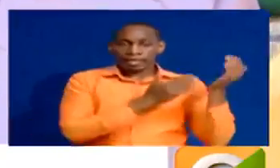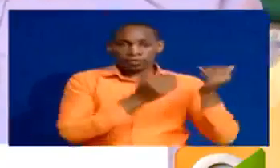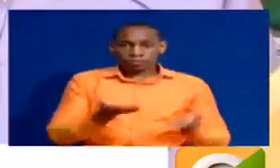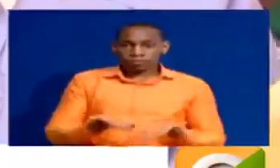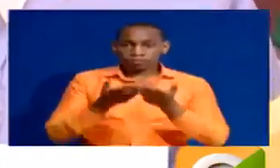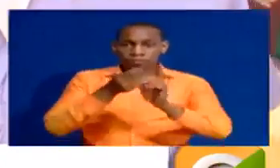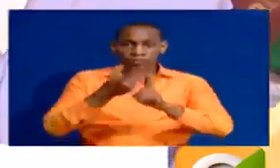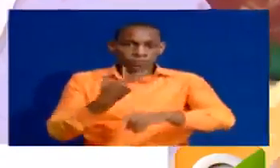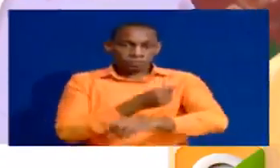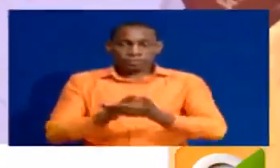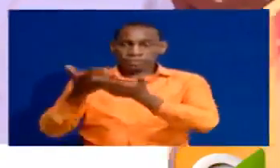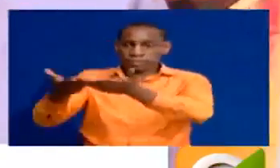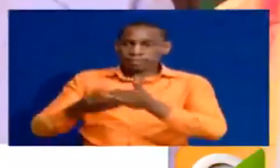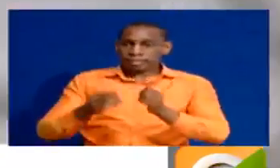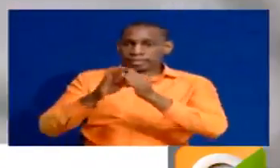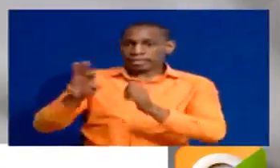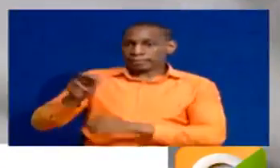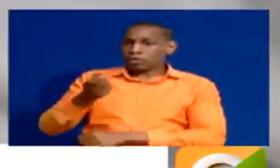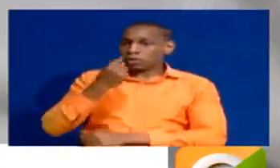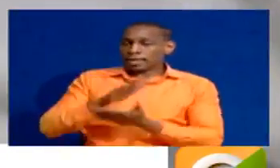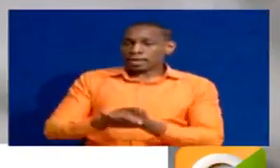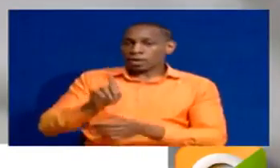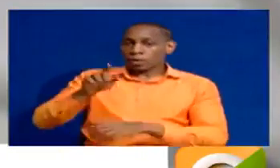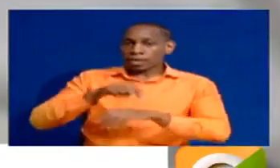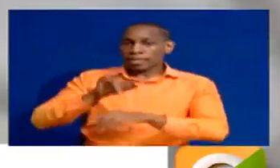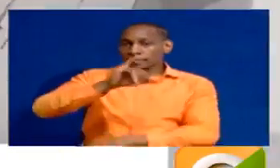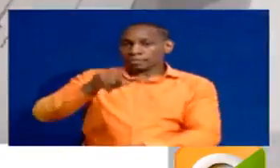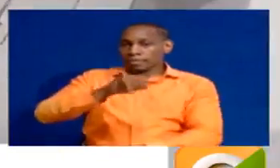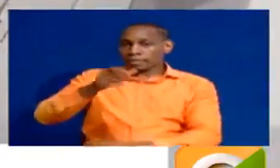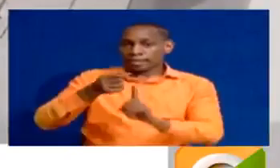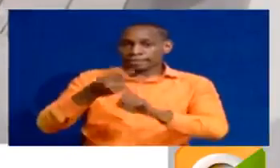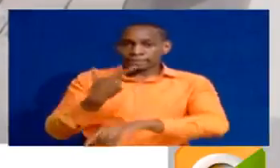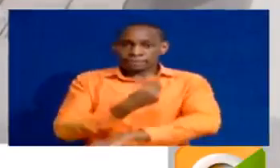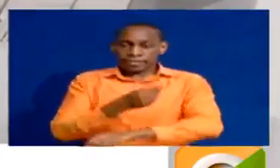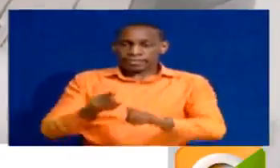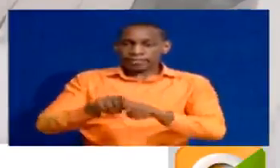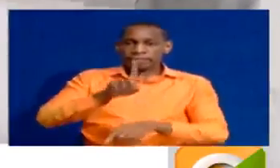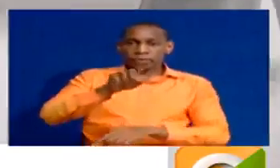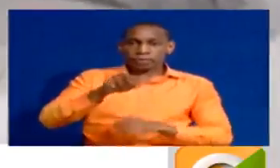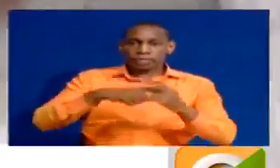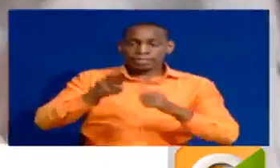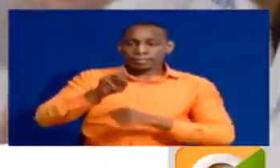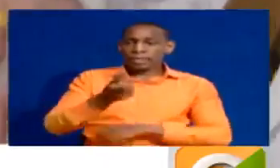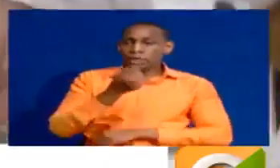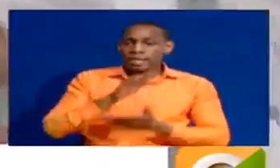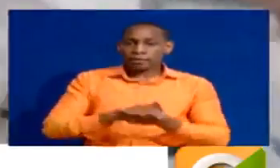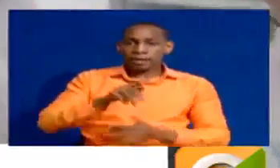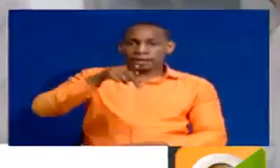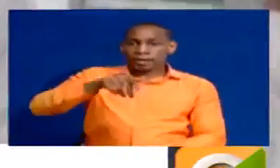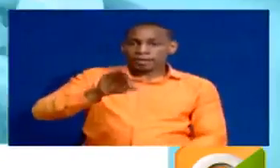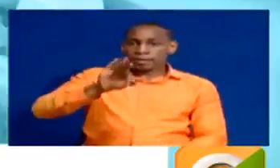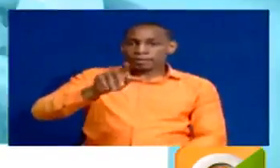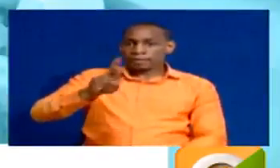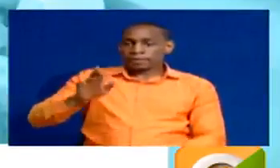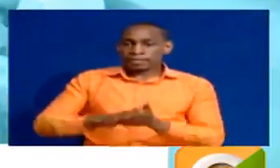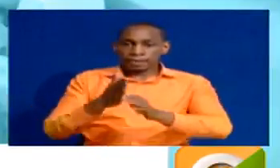scale up vaccination with the arrival of 13 million doses of the one-shot Johnson & Johnson vaccine, as well as 1.6 million doses of the Pfizer